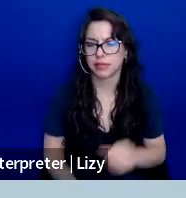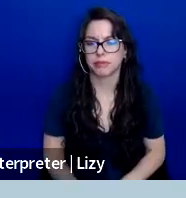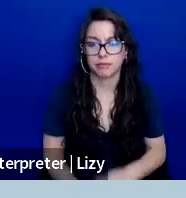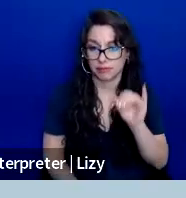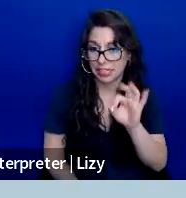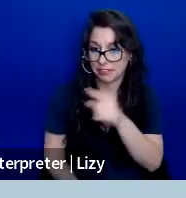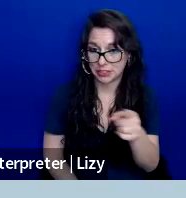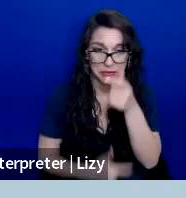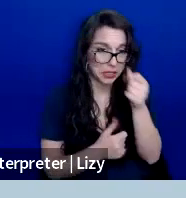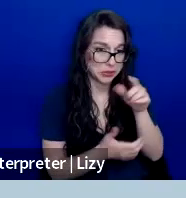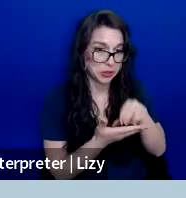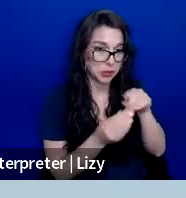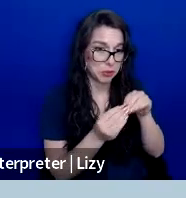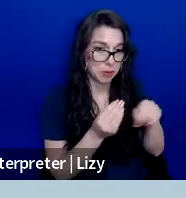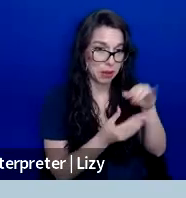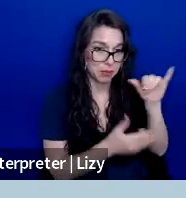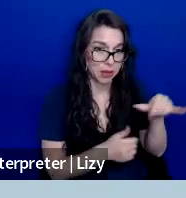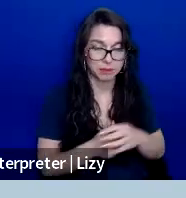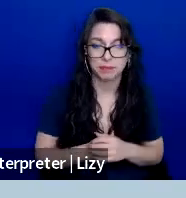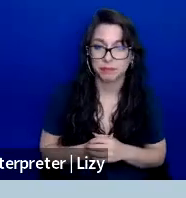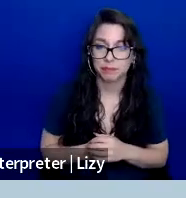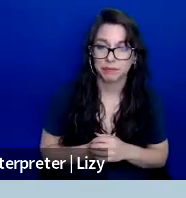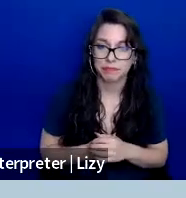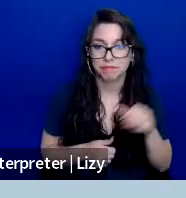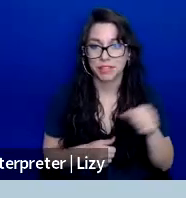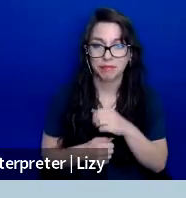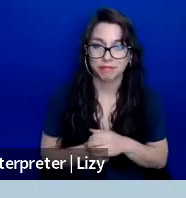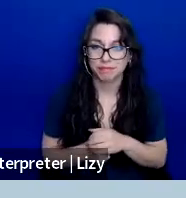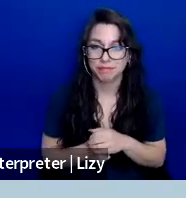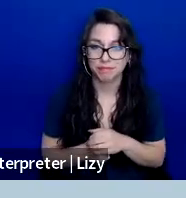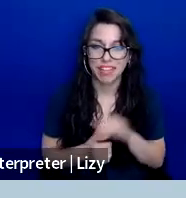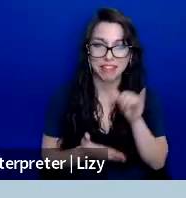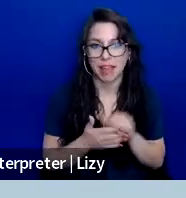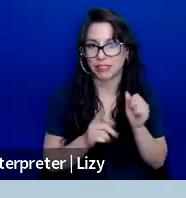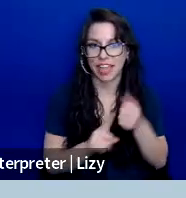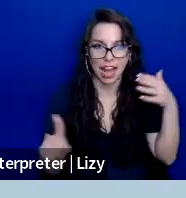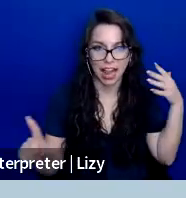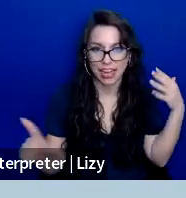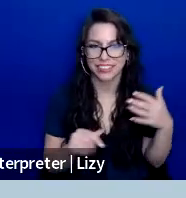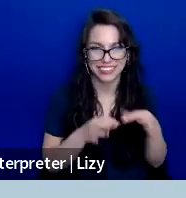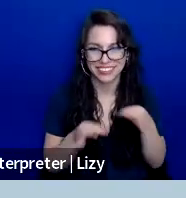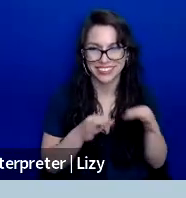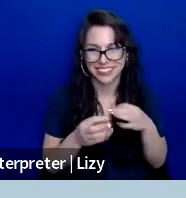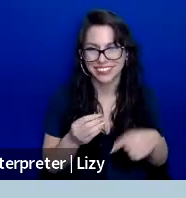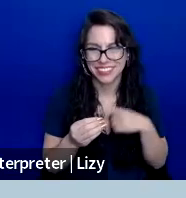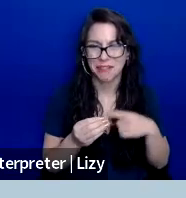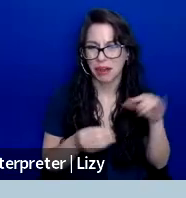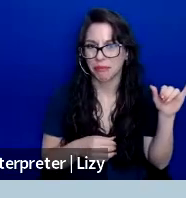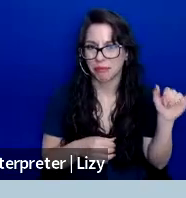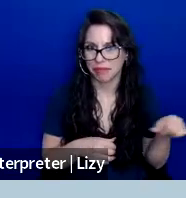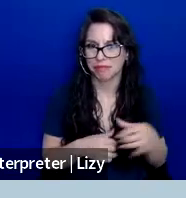in learning more about that. But yeah, that was the long expression description of that,